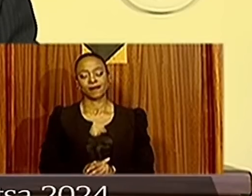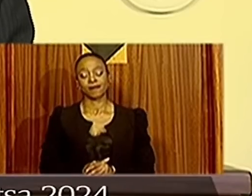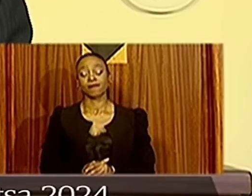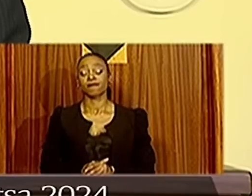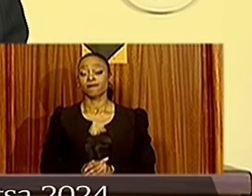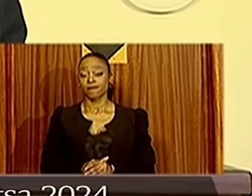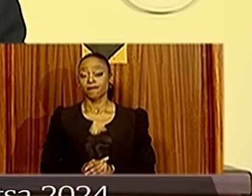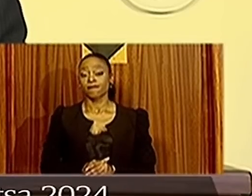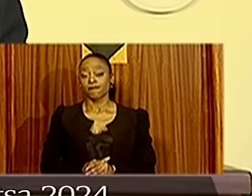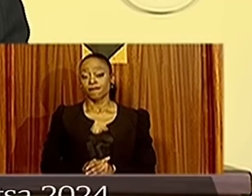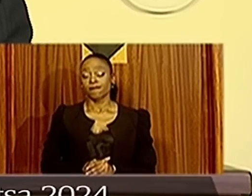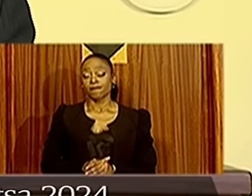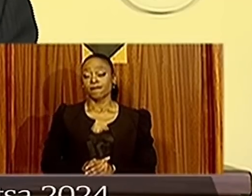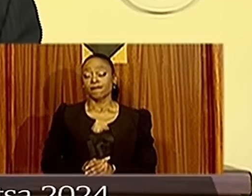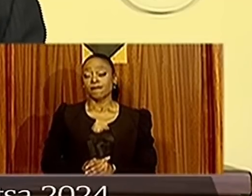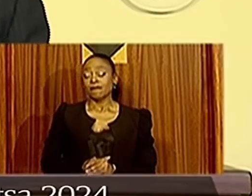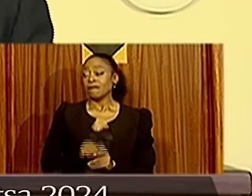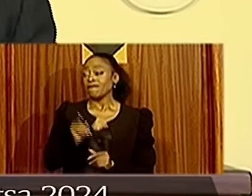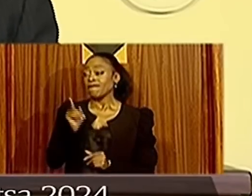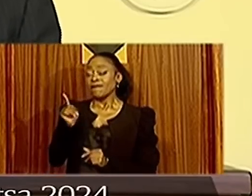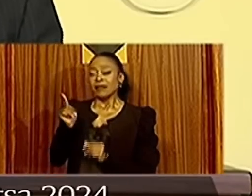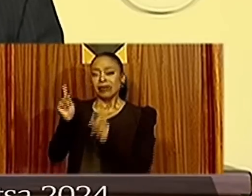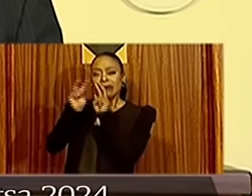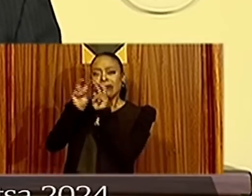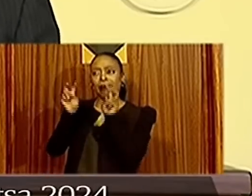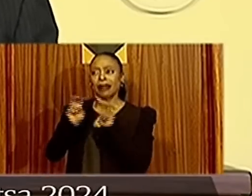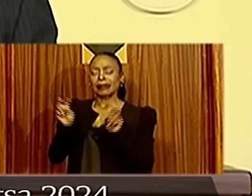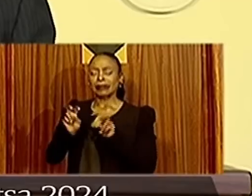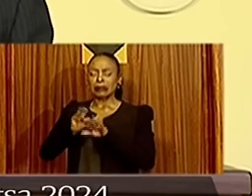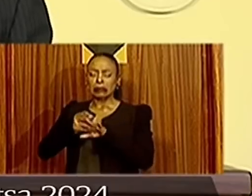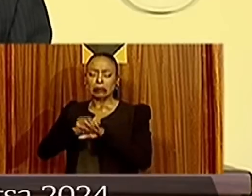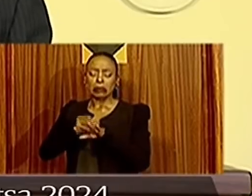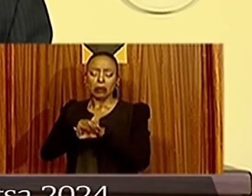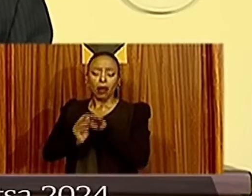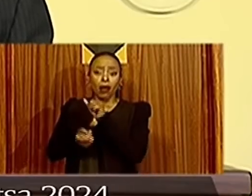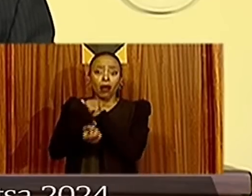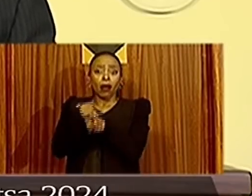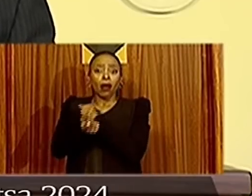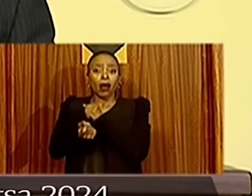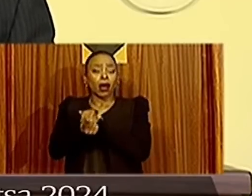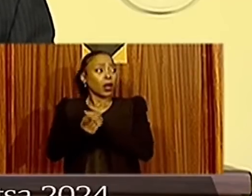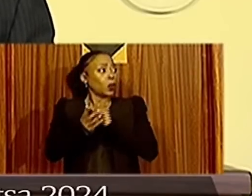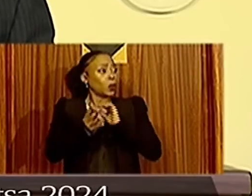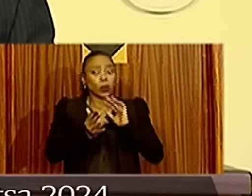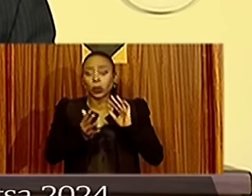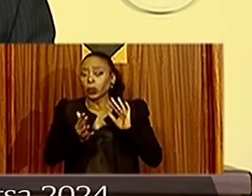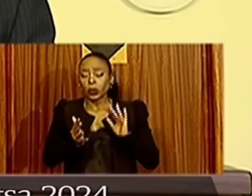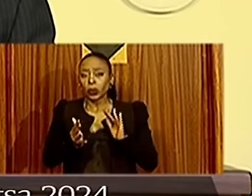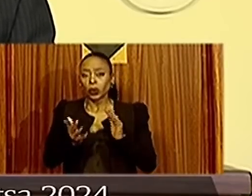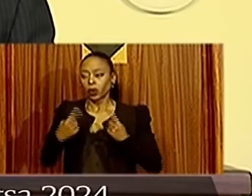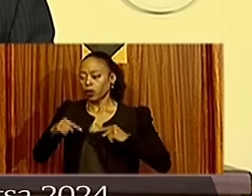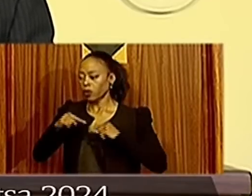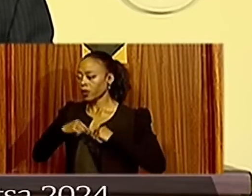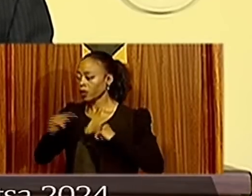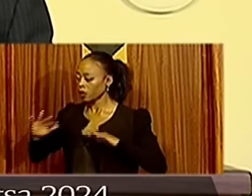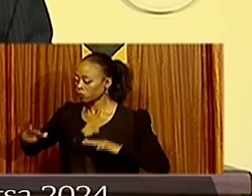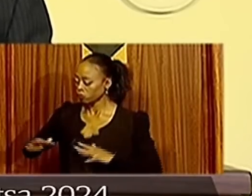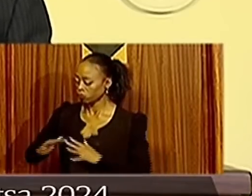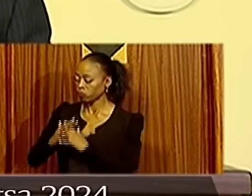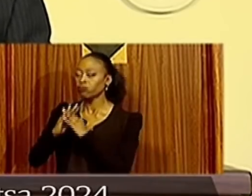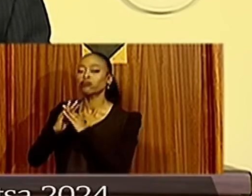we confronted a debilitating electricity crisis, we came together as social